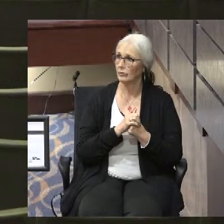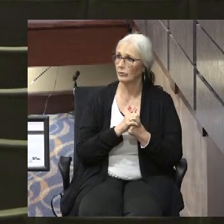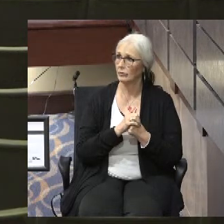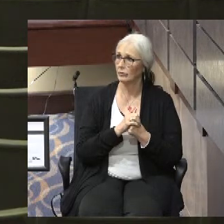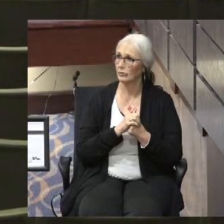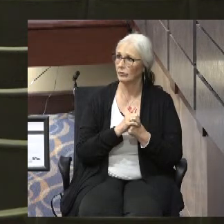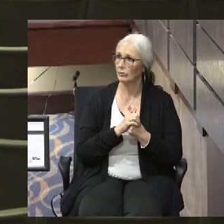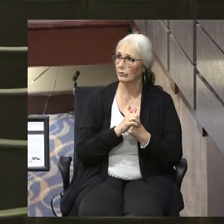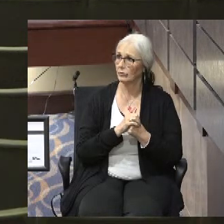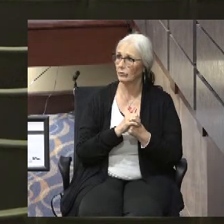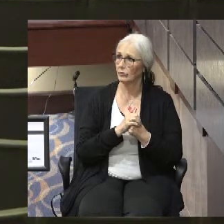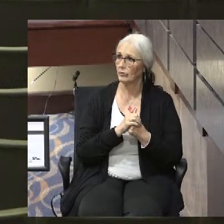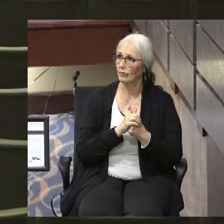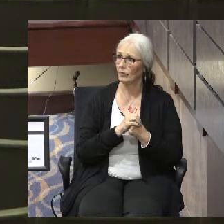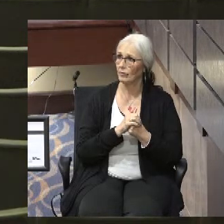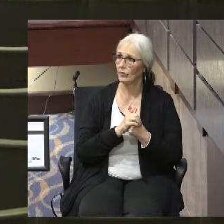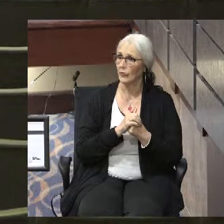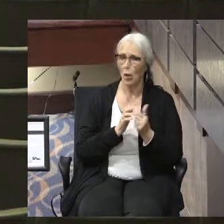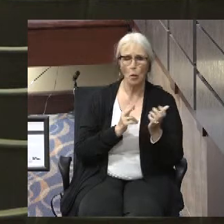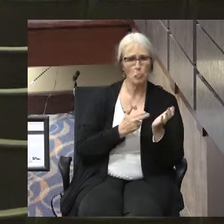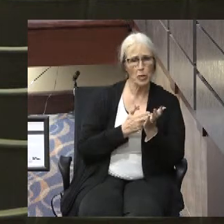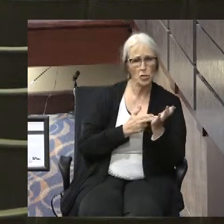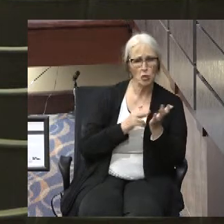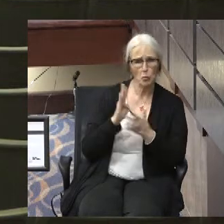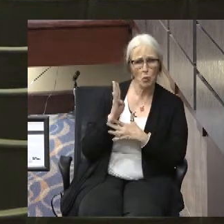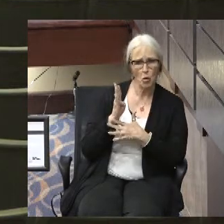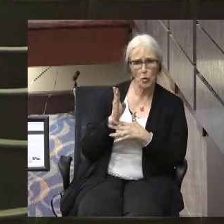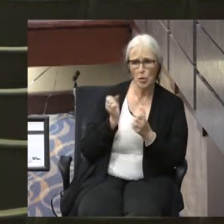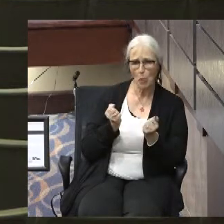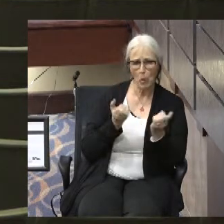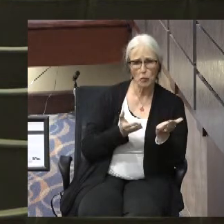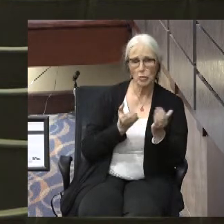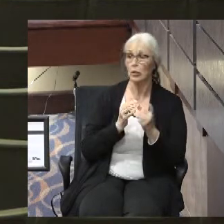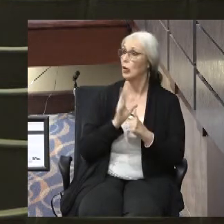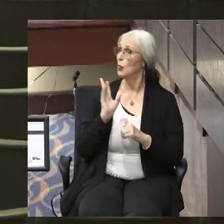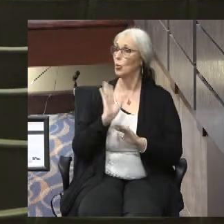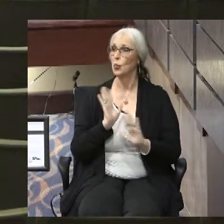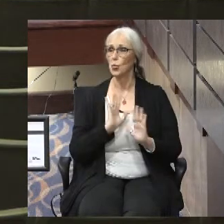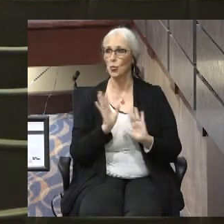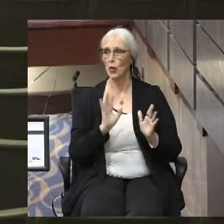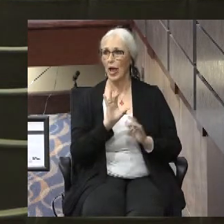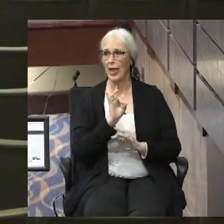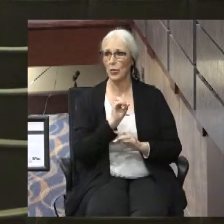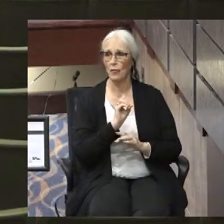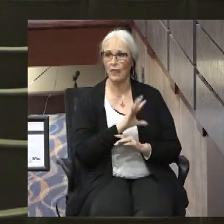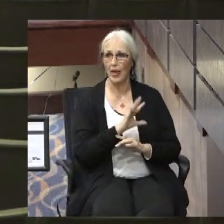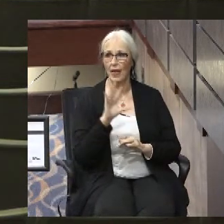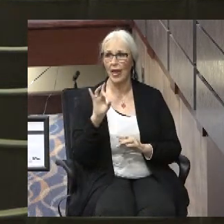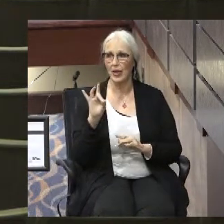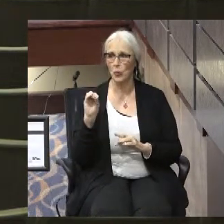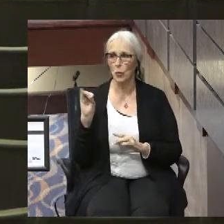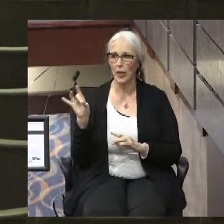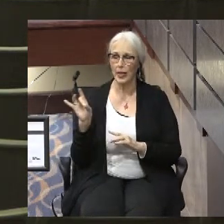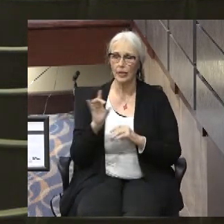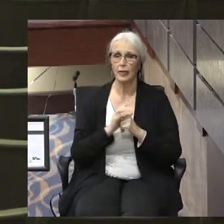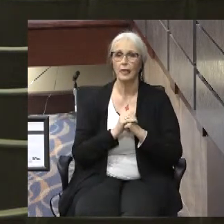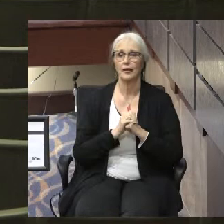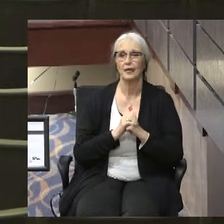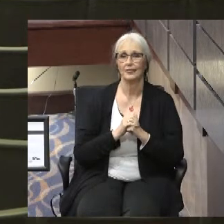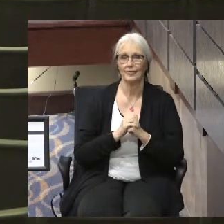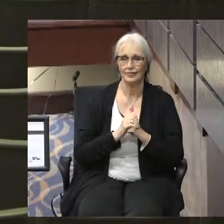Just making sure Bordereau didn't make that motion. I'm sitting out 805 through 808, just That's correct, okay.